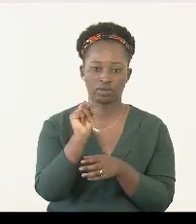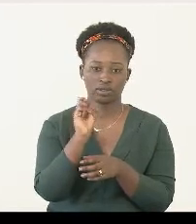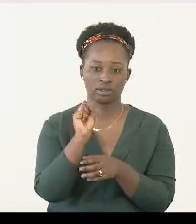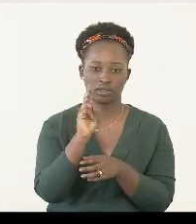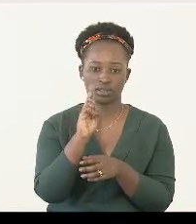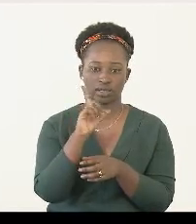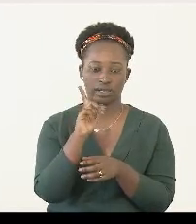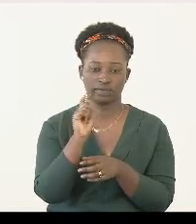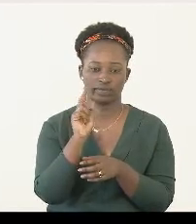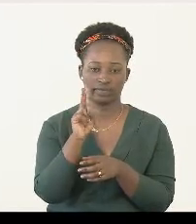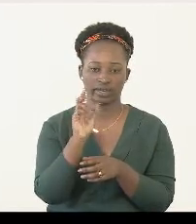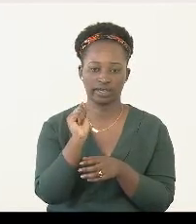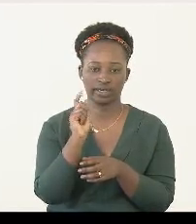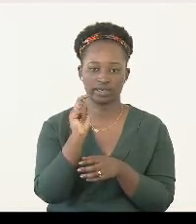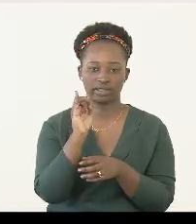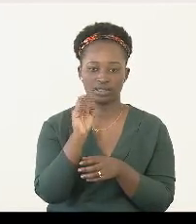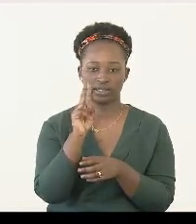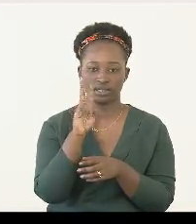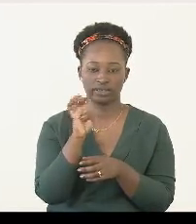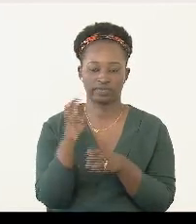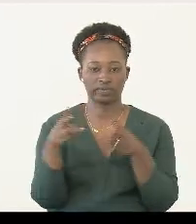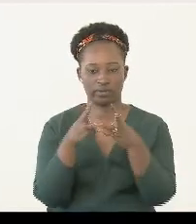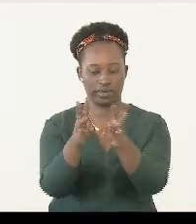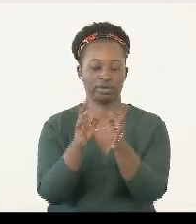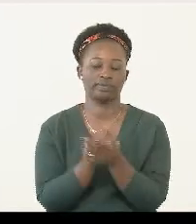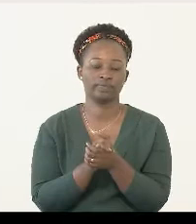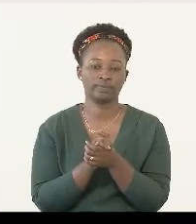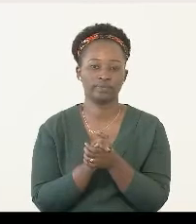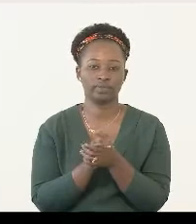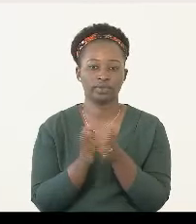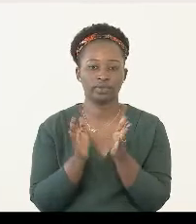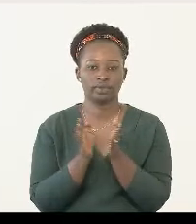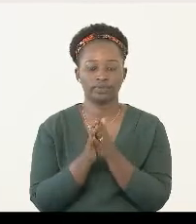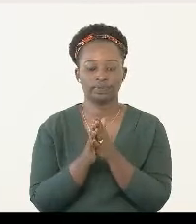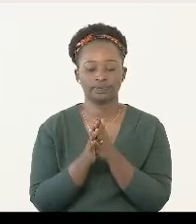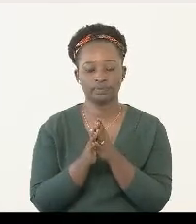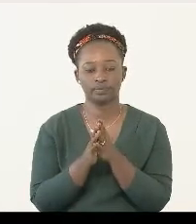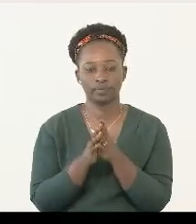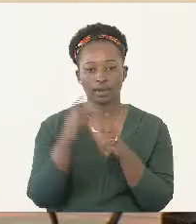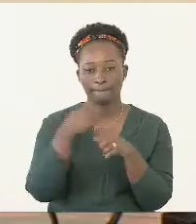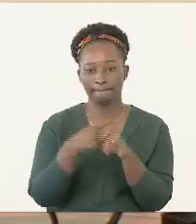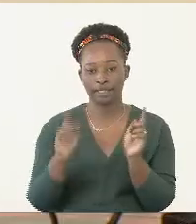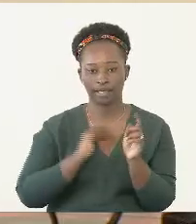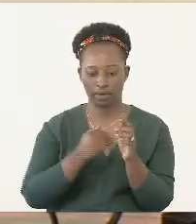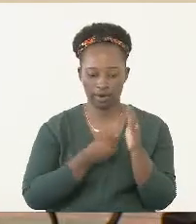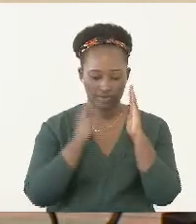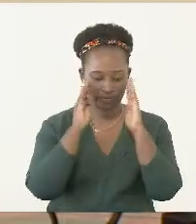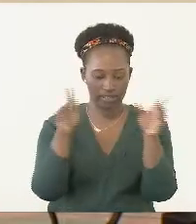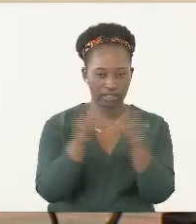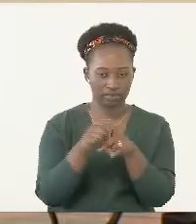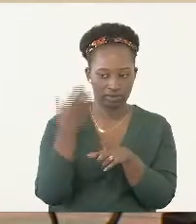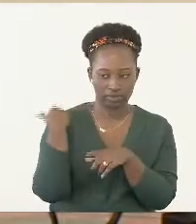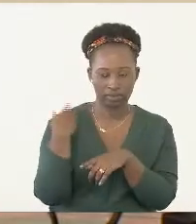had three processes: dispersive, semi-conservative, and conservative hypothesis. But our focus, like we said last